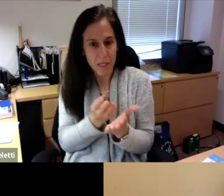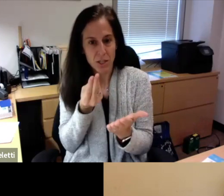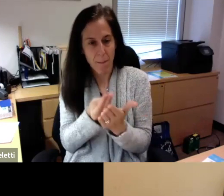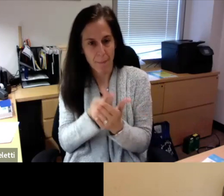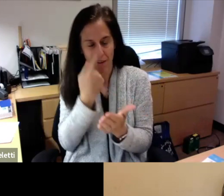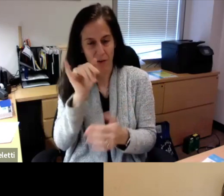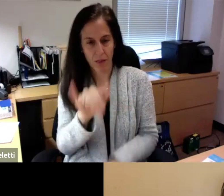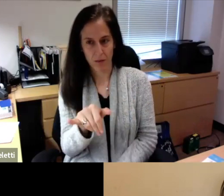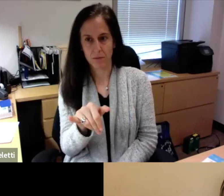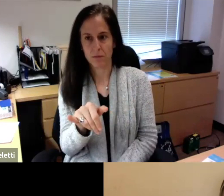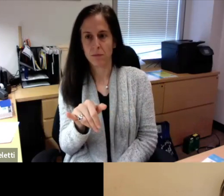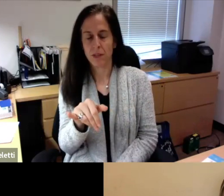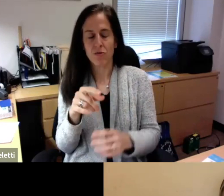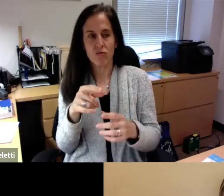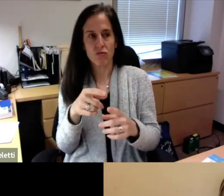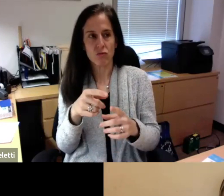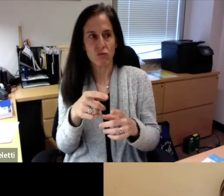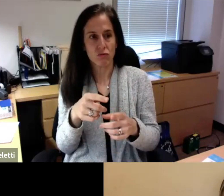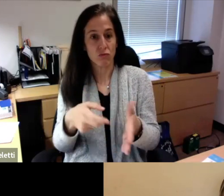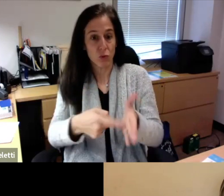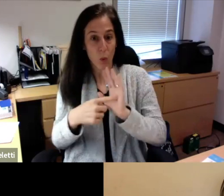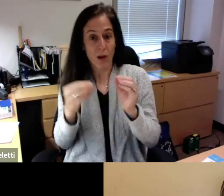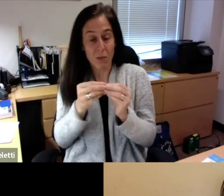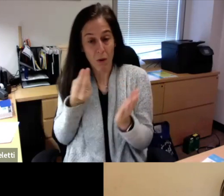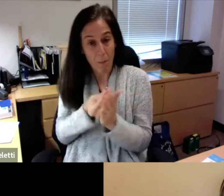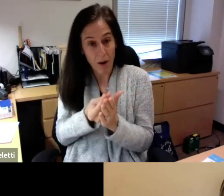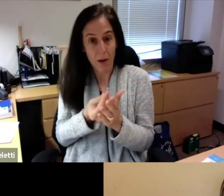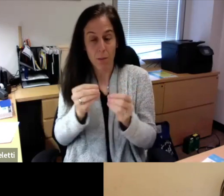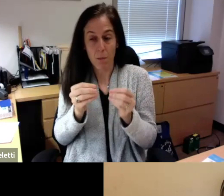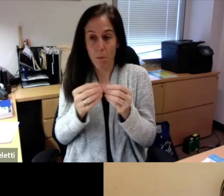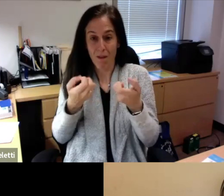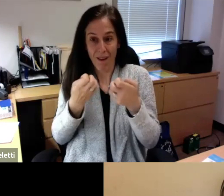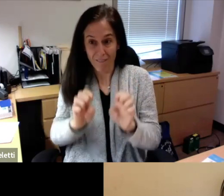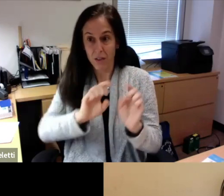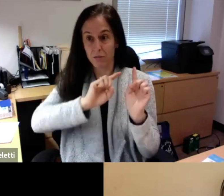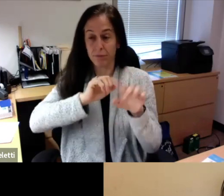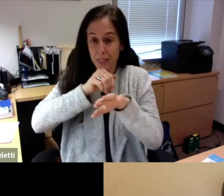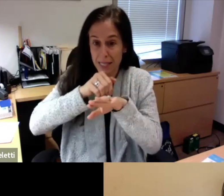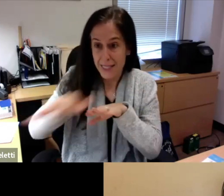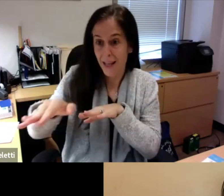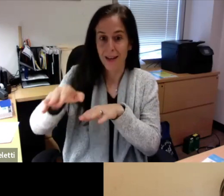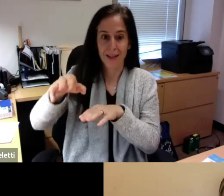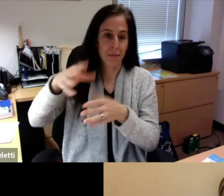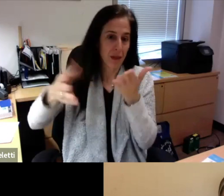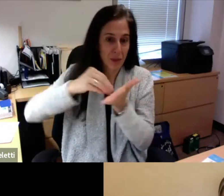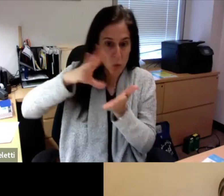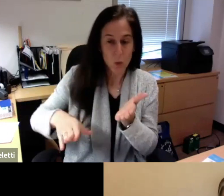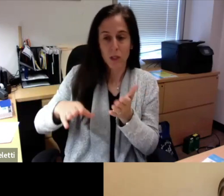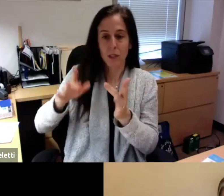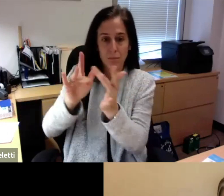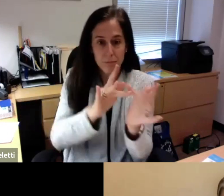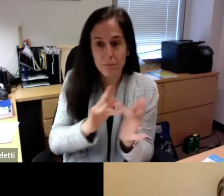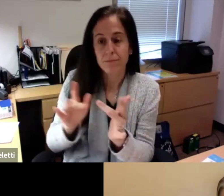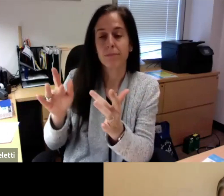have the budget for it. So being diverse in our studies requires more money because you have to send more students,